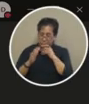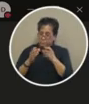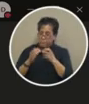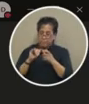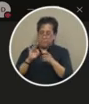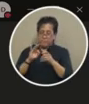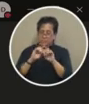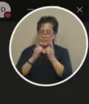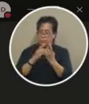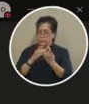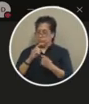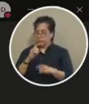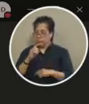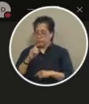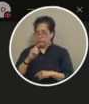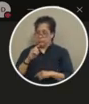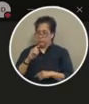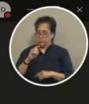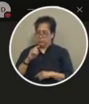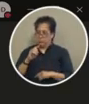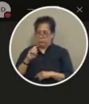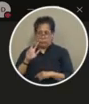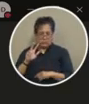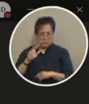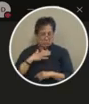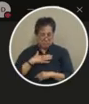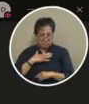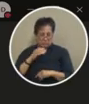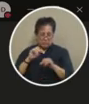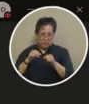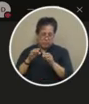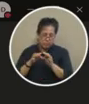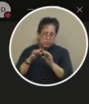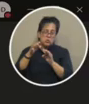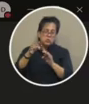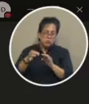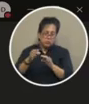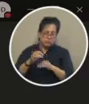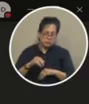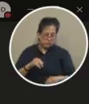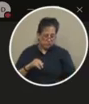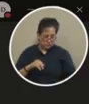if Representative Hernandez, if she would be so kind as to postpone this issue.